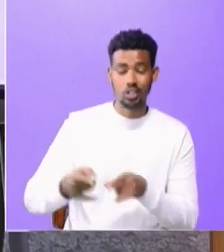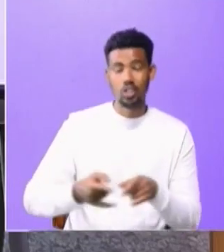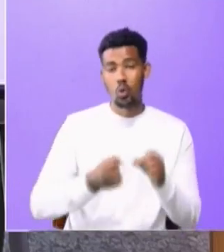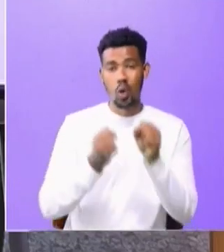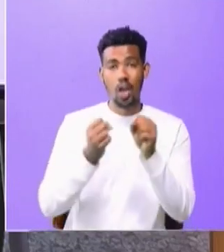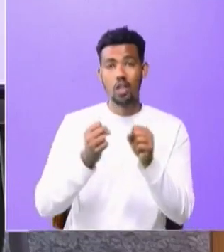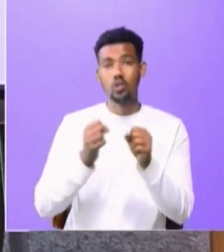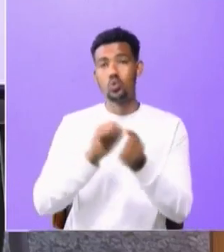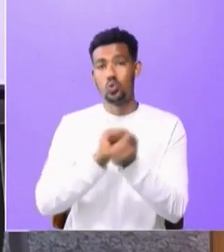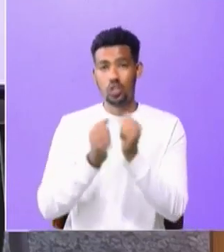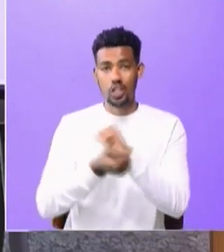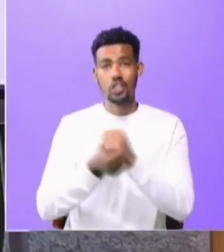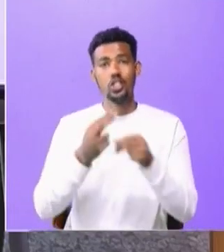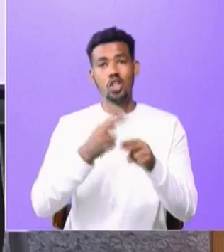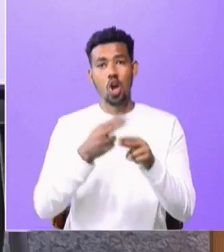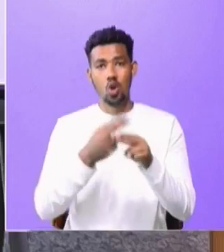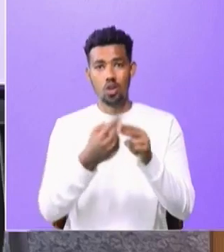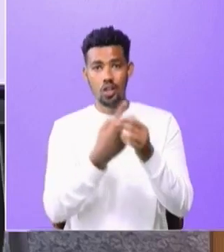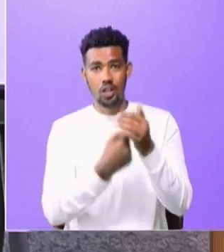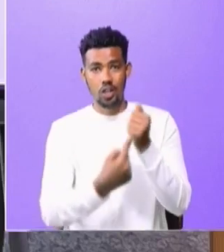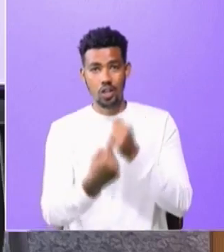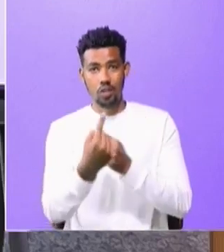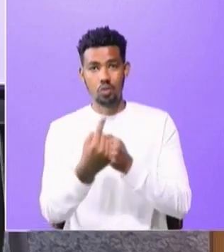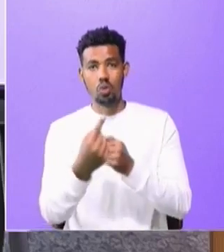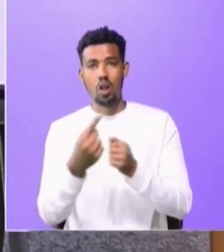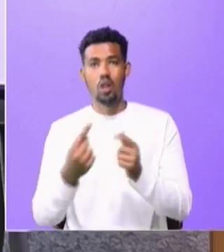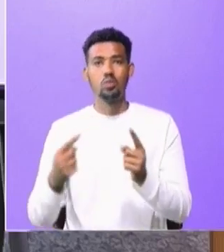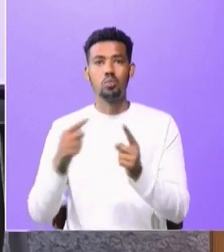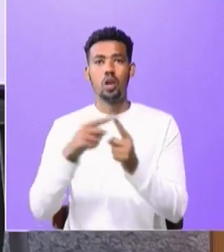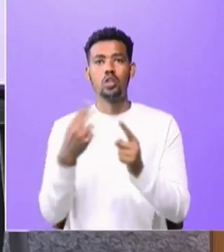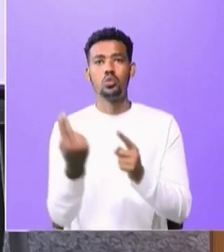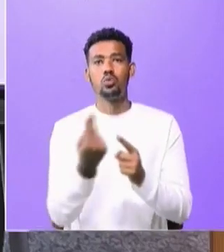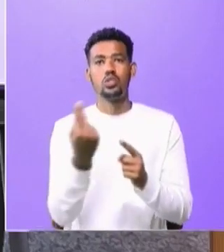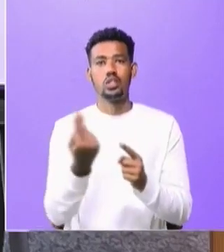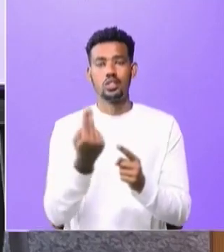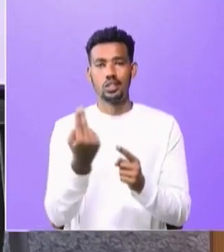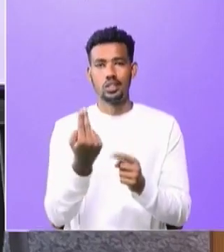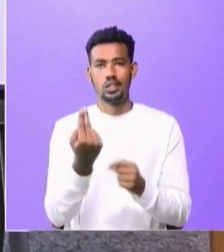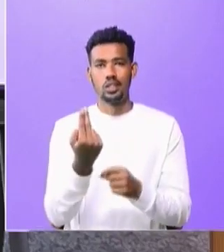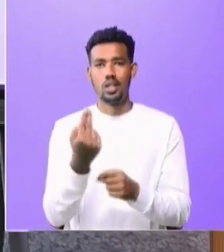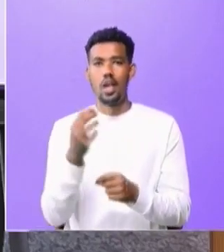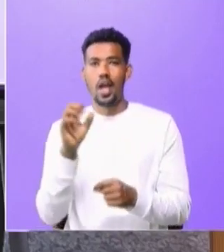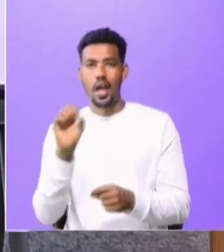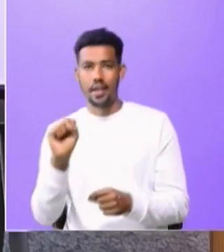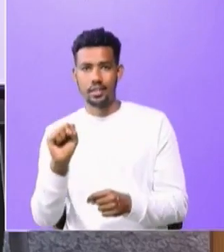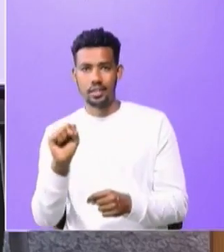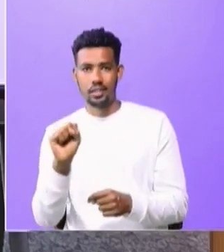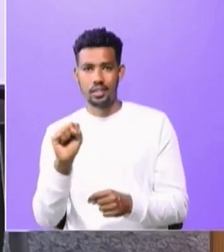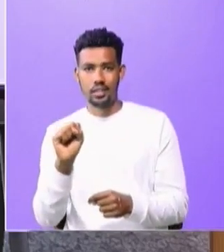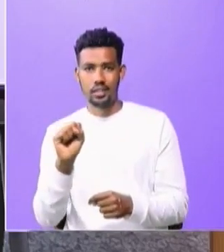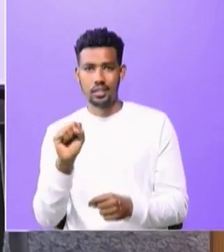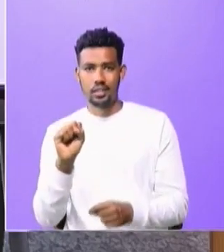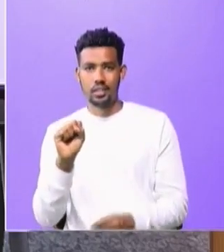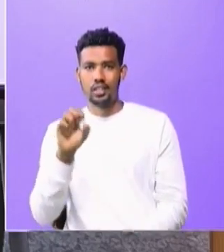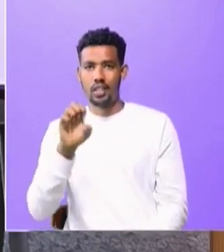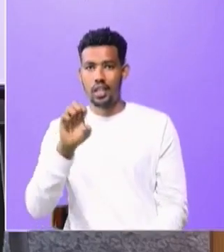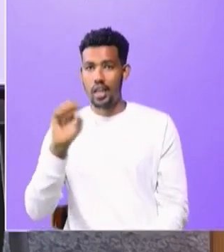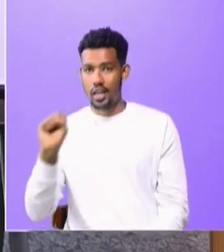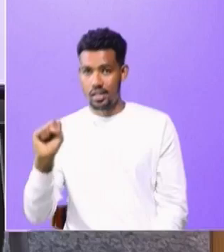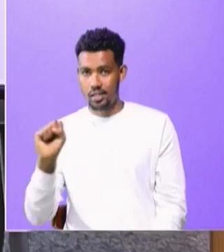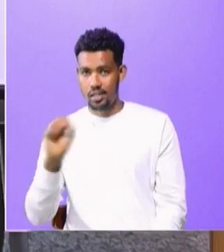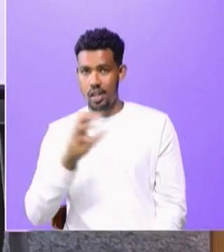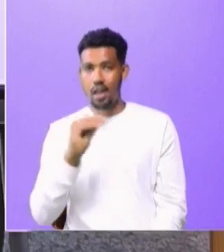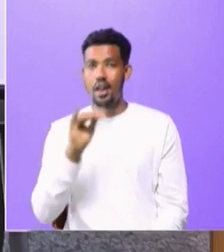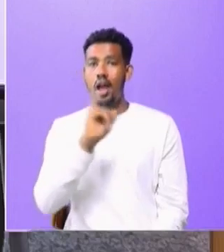change nouns regular method by using, let us mention, S, ES,